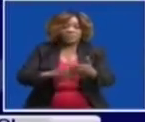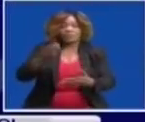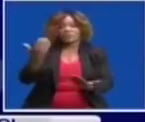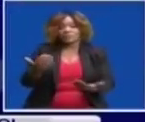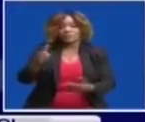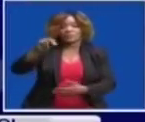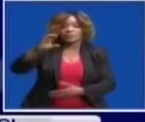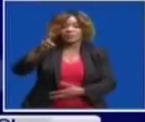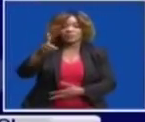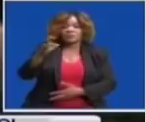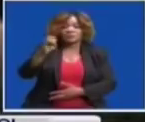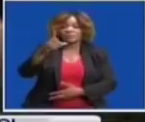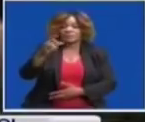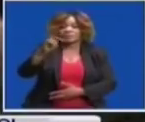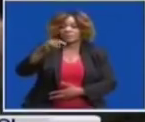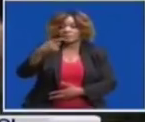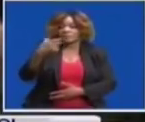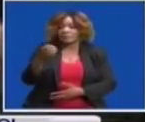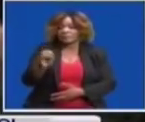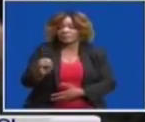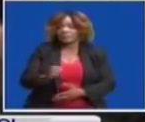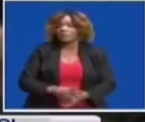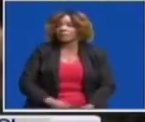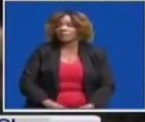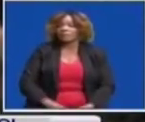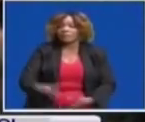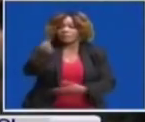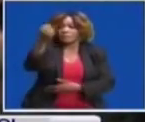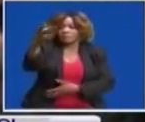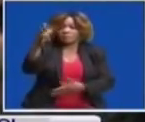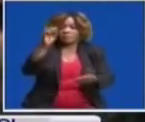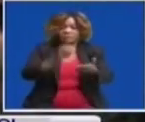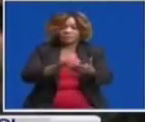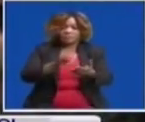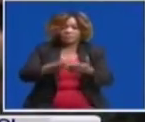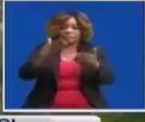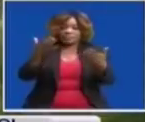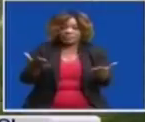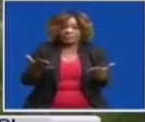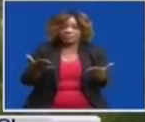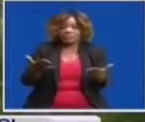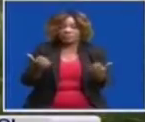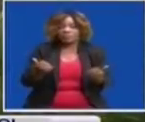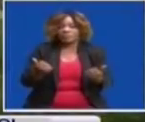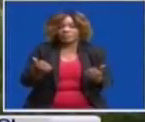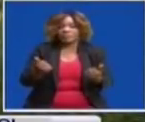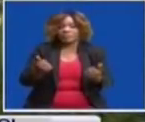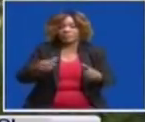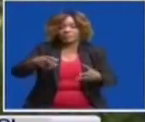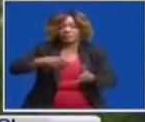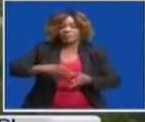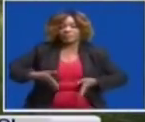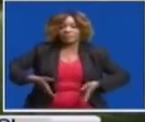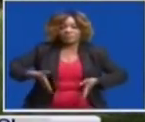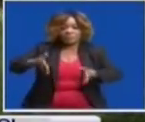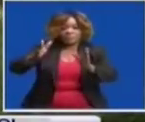report. A catchment population of about 12,000 people in Luela Milambo of Chembe and Milenge districts is